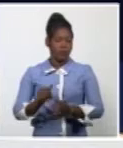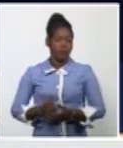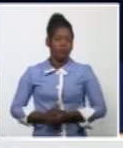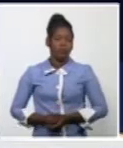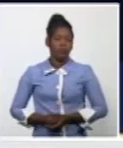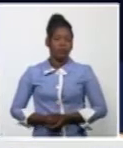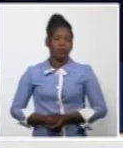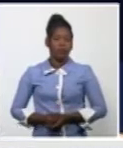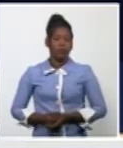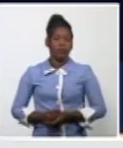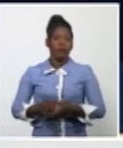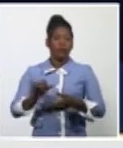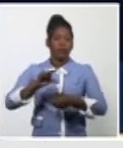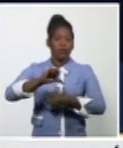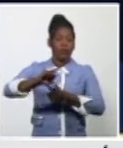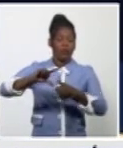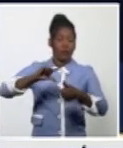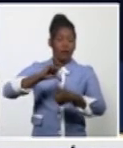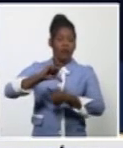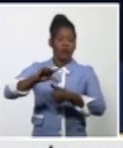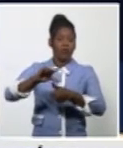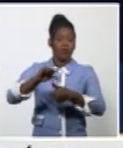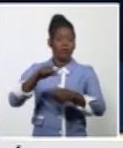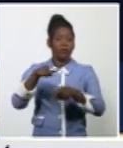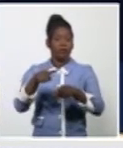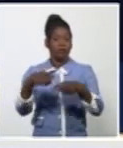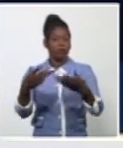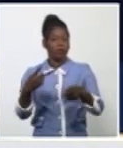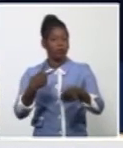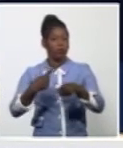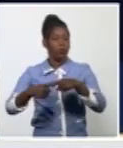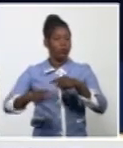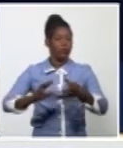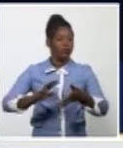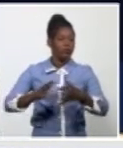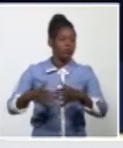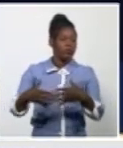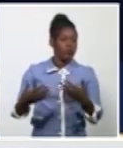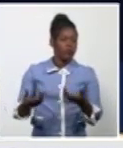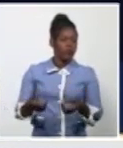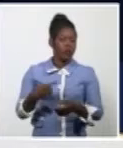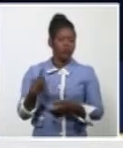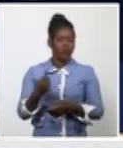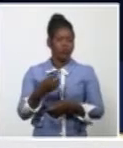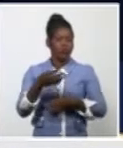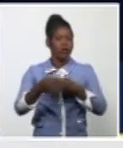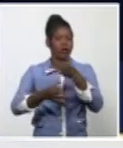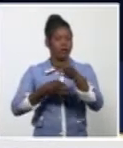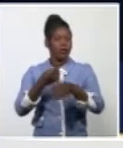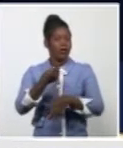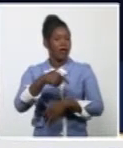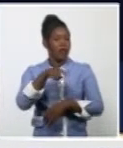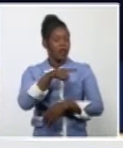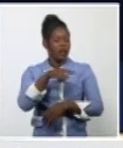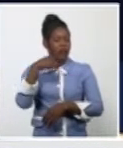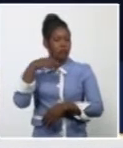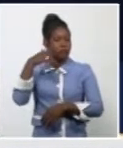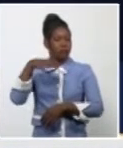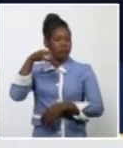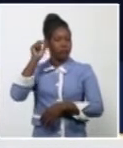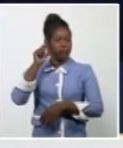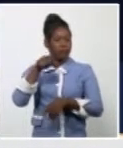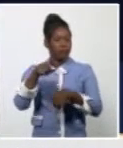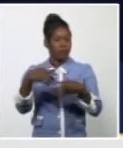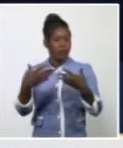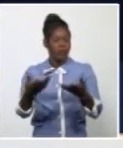5.91%. In the Caribbean region, the pandemic behavior is somewhat different, and let me correct the